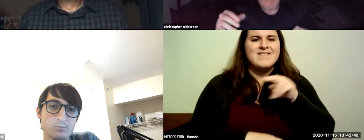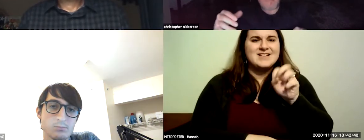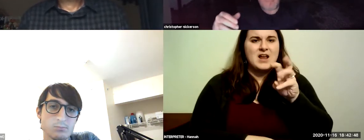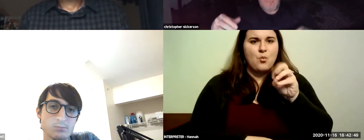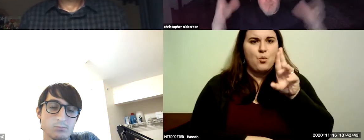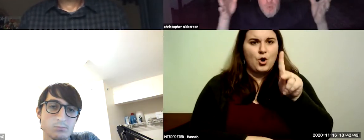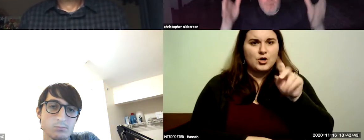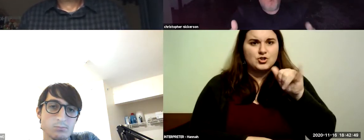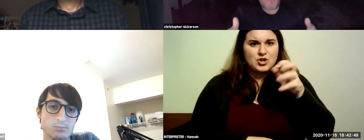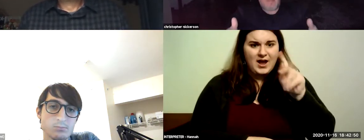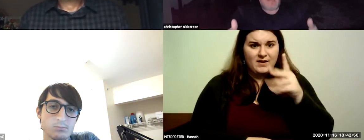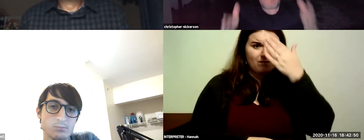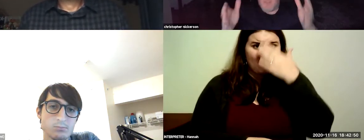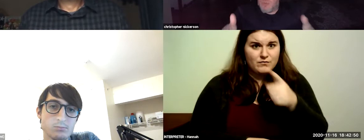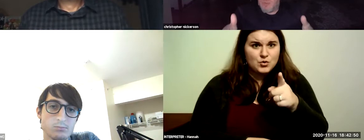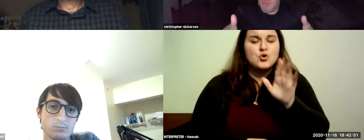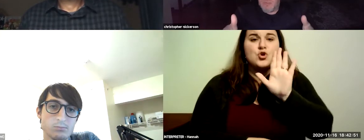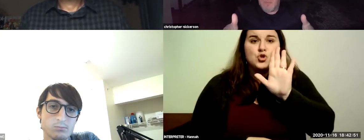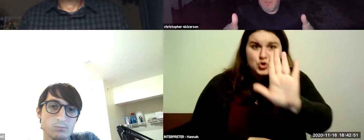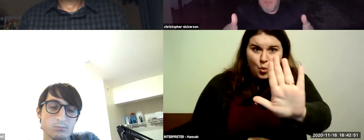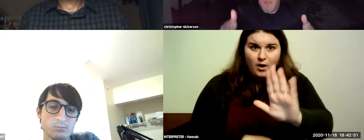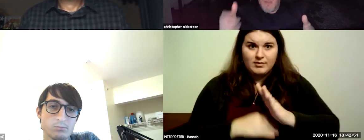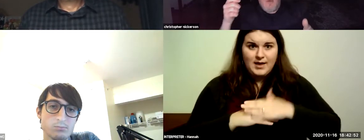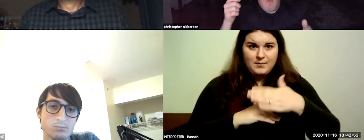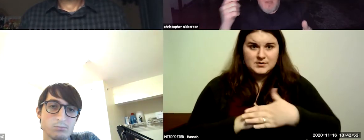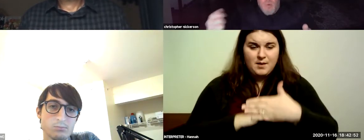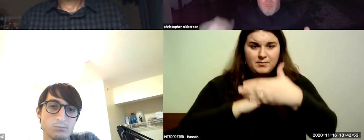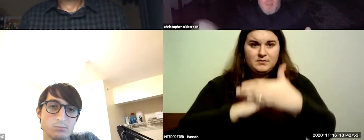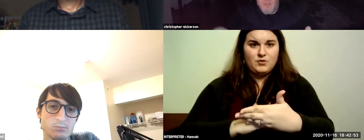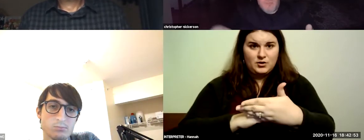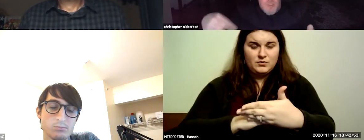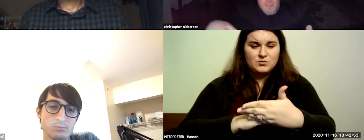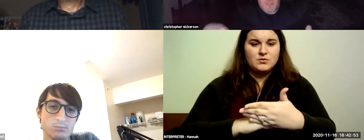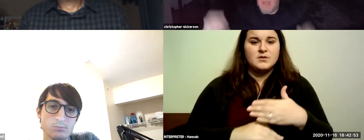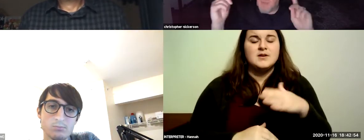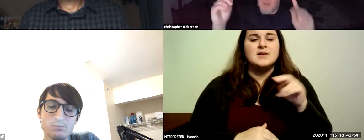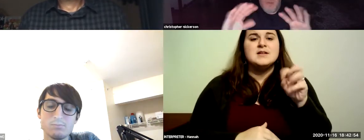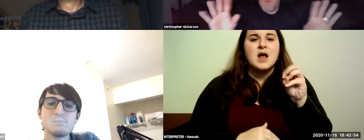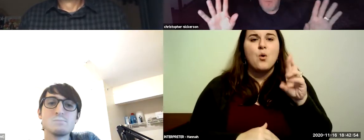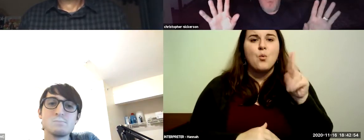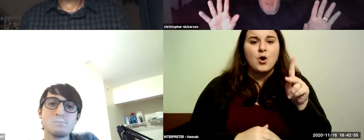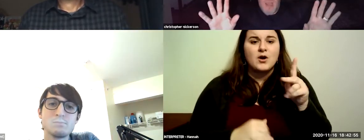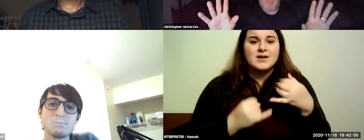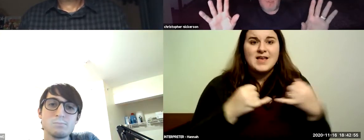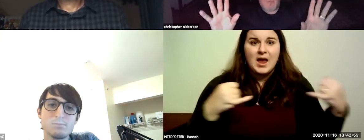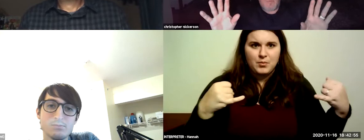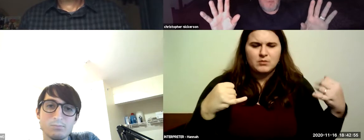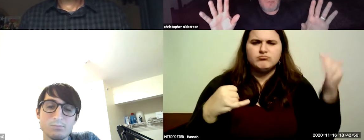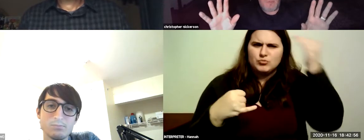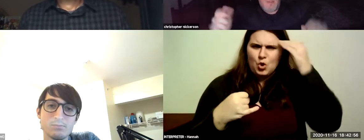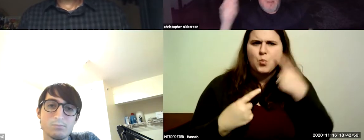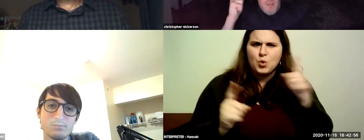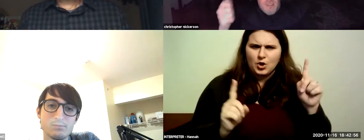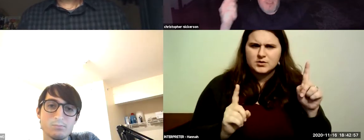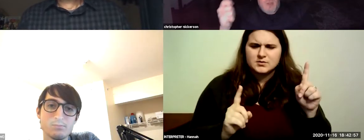you. You have your laptop that is yours. You have a network cable that's plugged into your laptop that you know is fully operational and